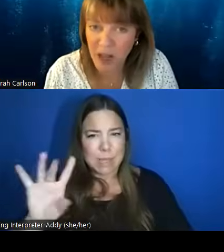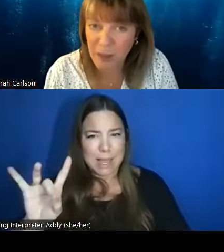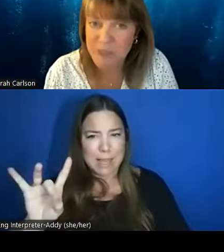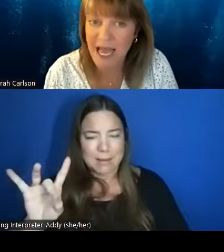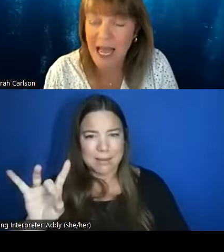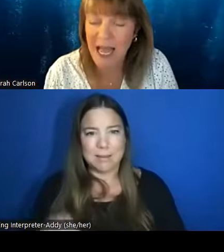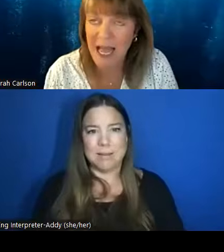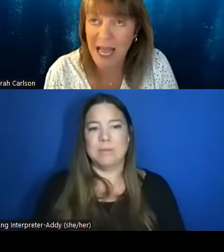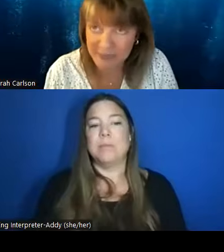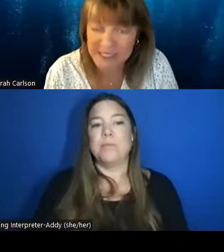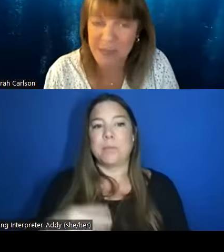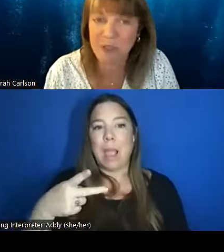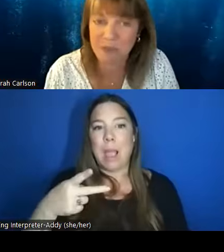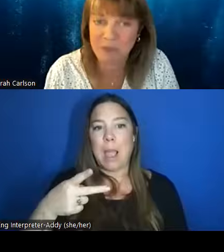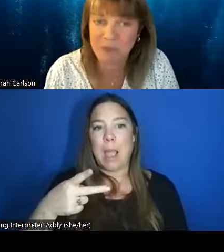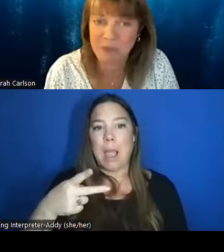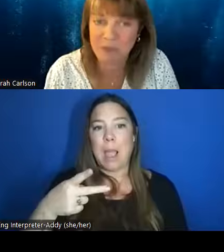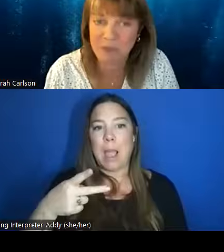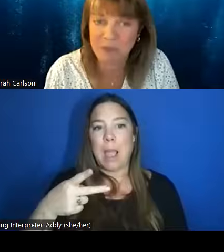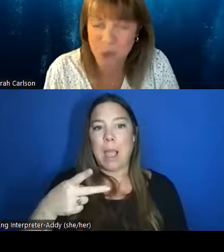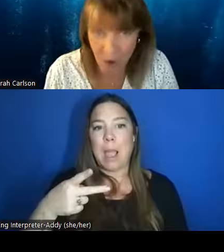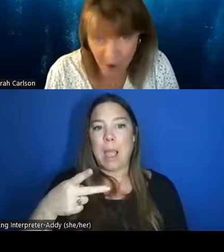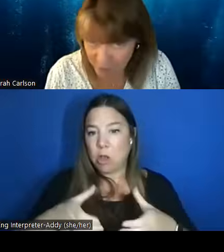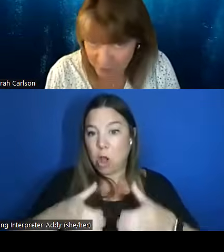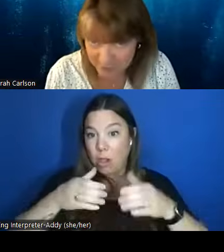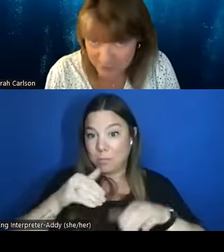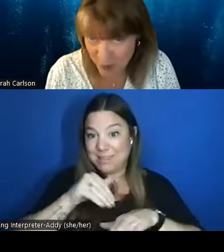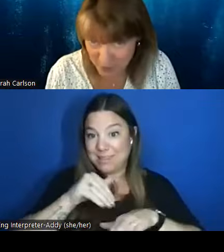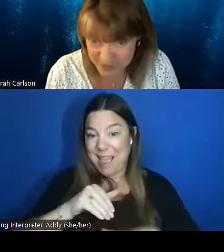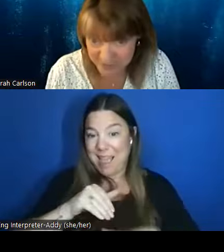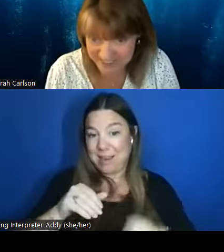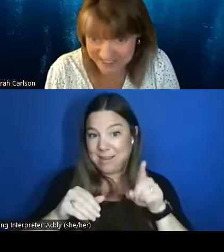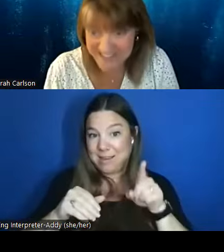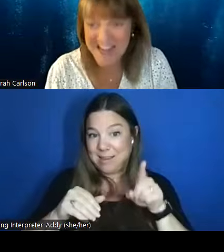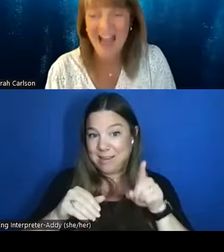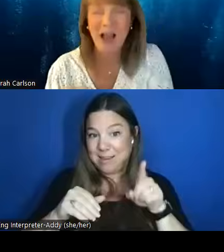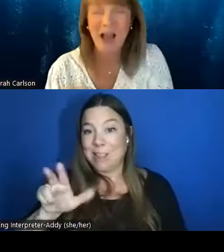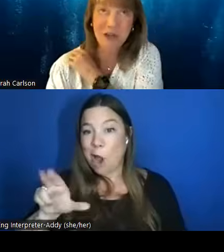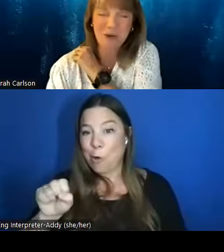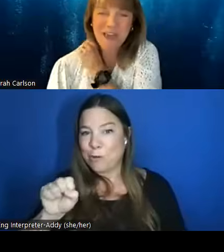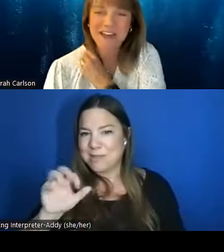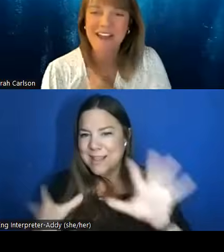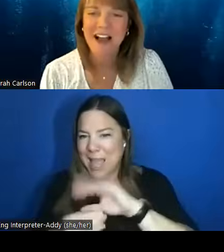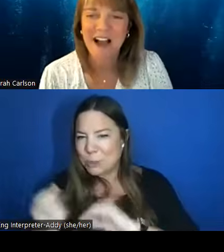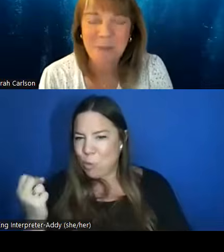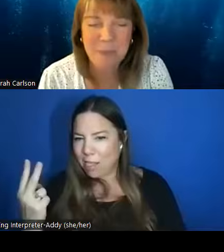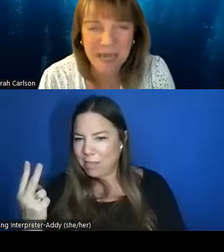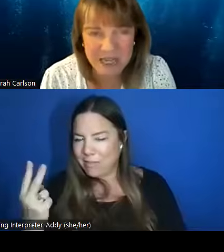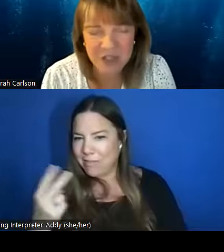peristyle columns at the Temple of Apollo at Claros had 12 drums. How do we know that?